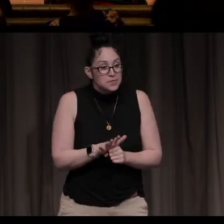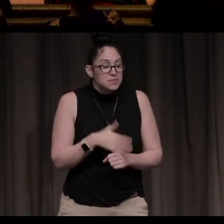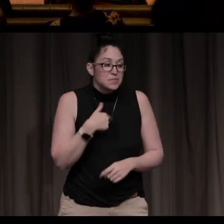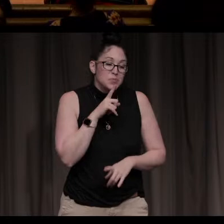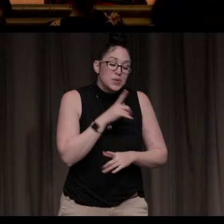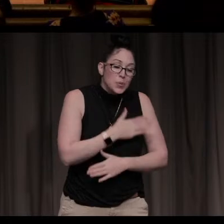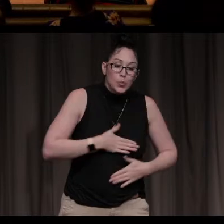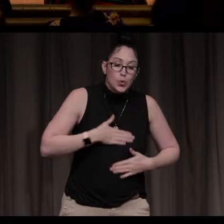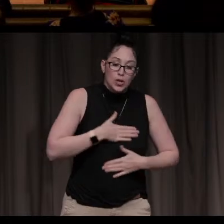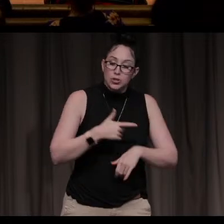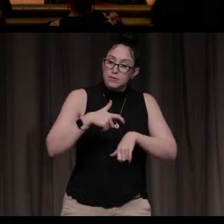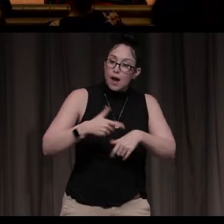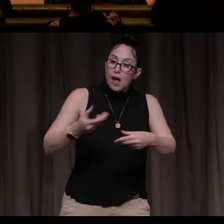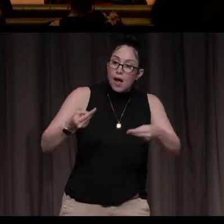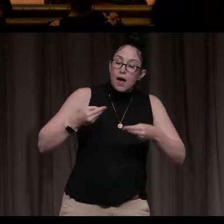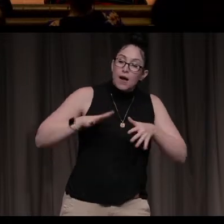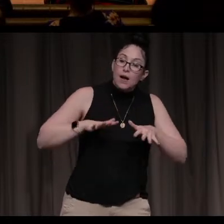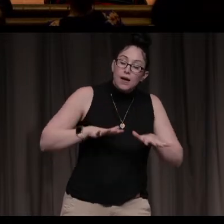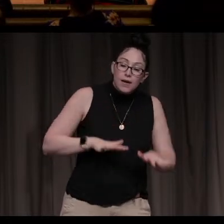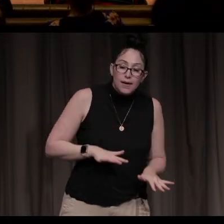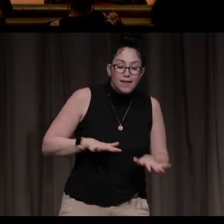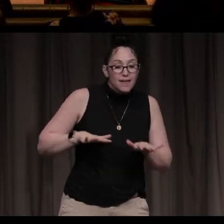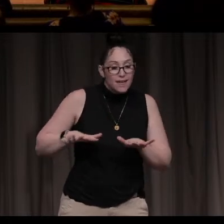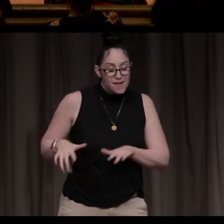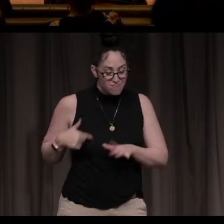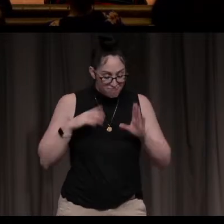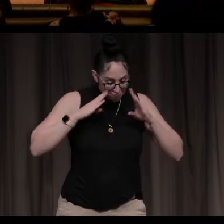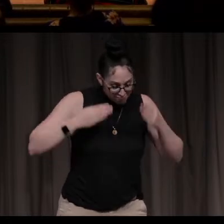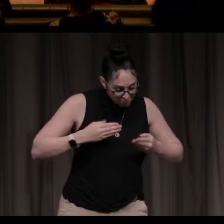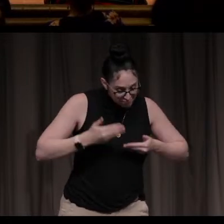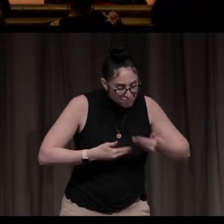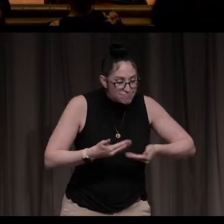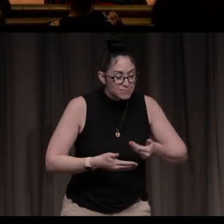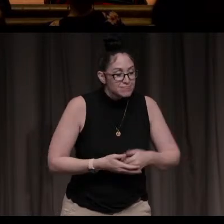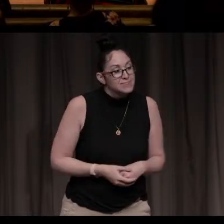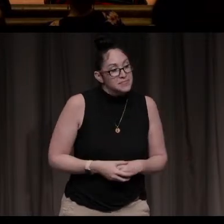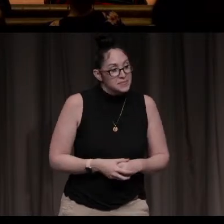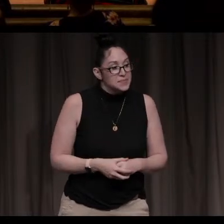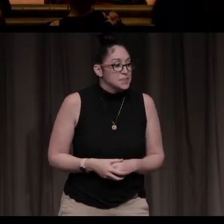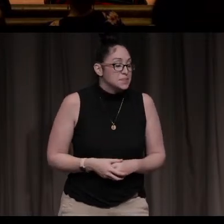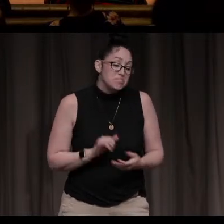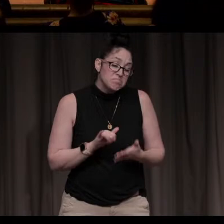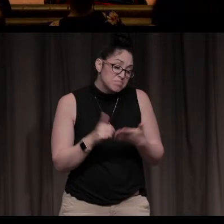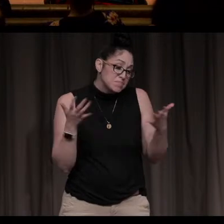appreciated the time that I was given with it as well. So yeah, that's what.